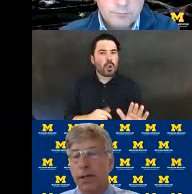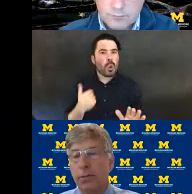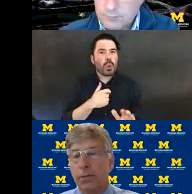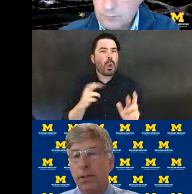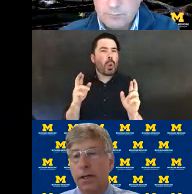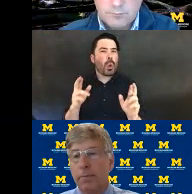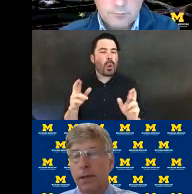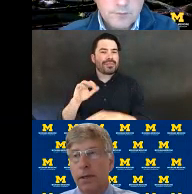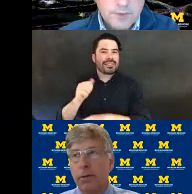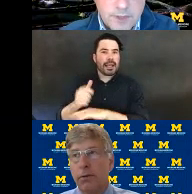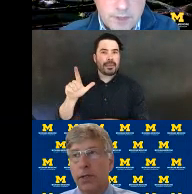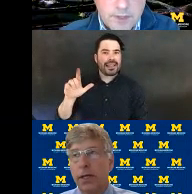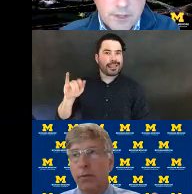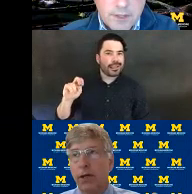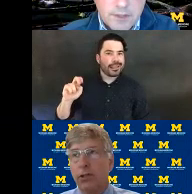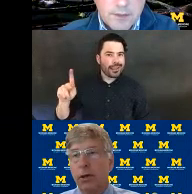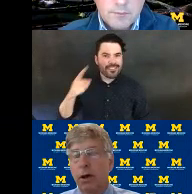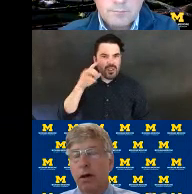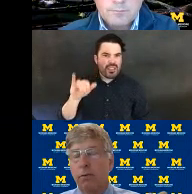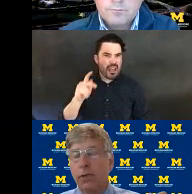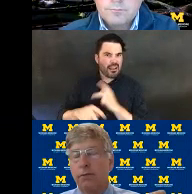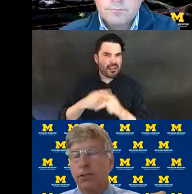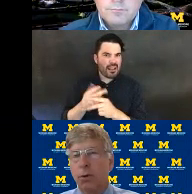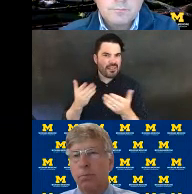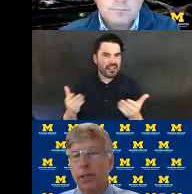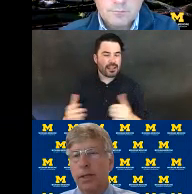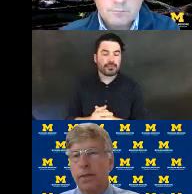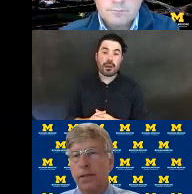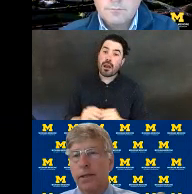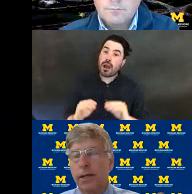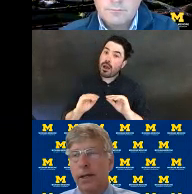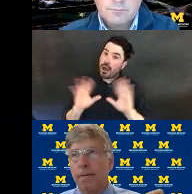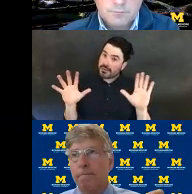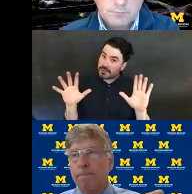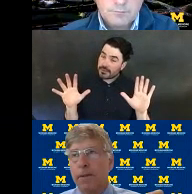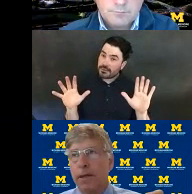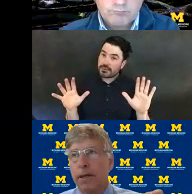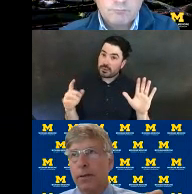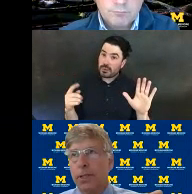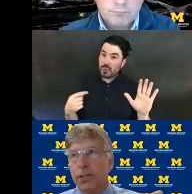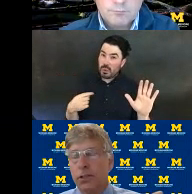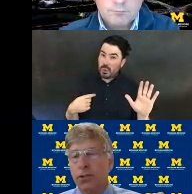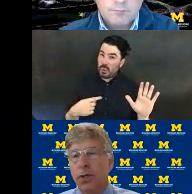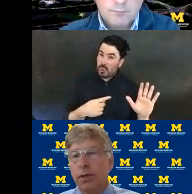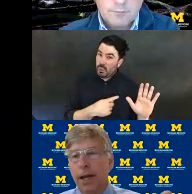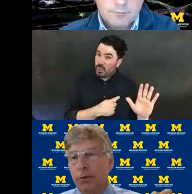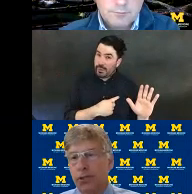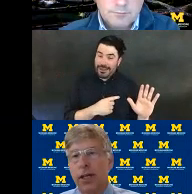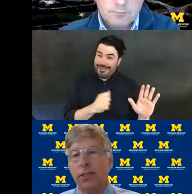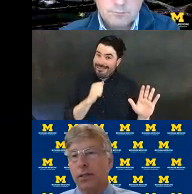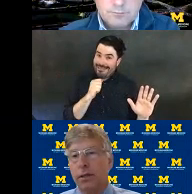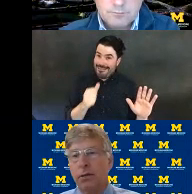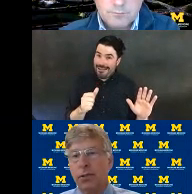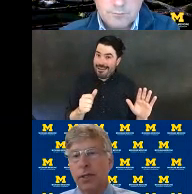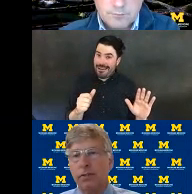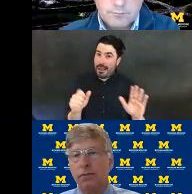of things, but we obviously won't be in the business of doing background